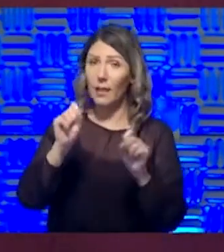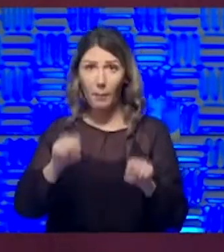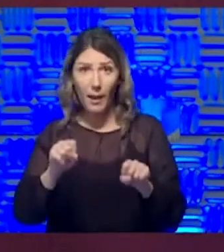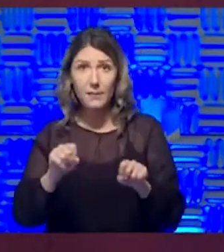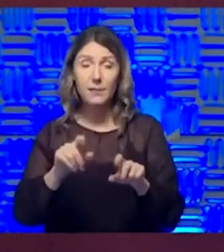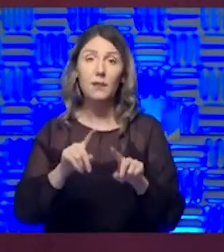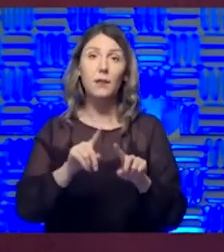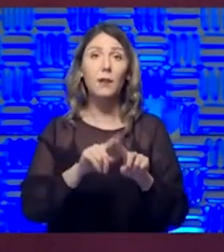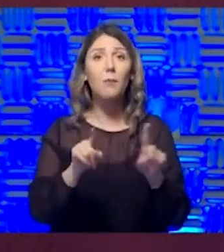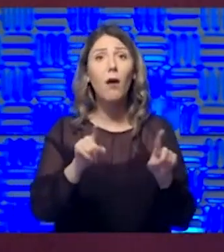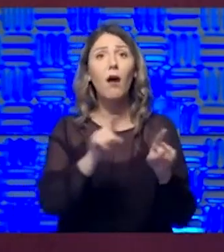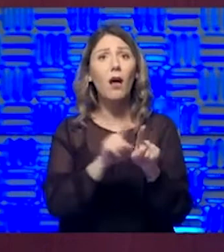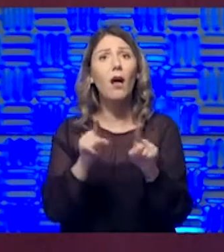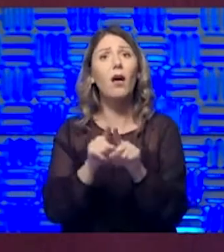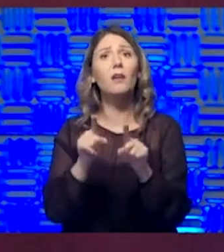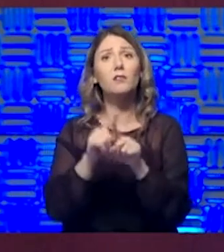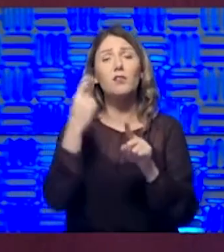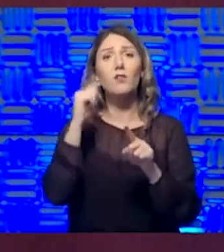it's also the potential